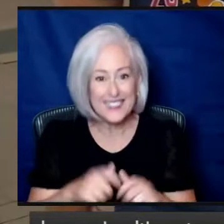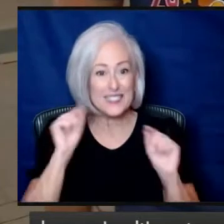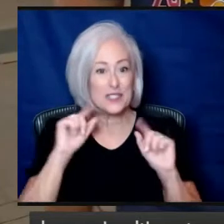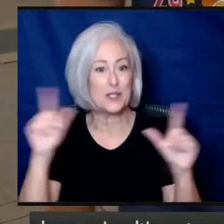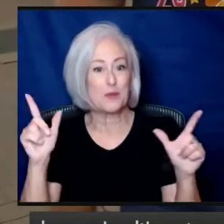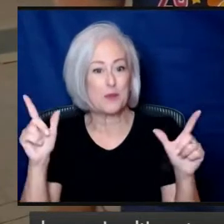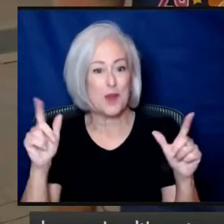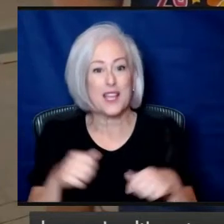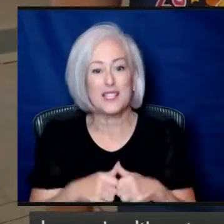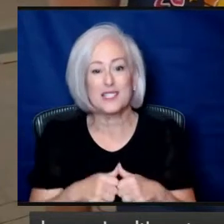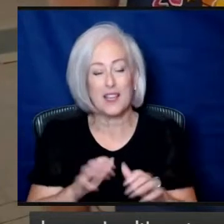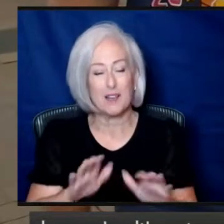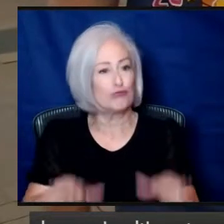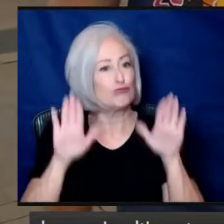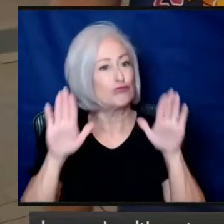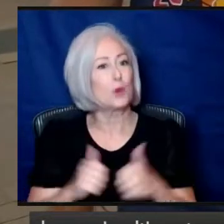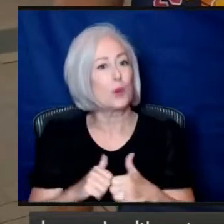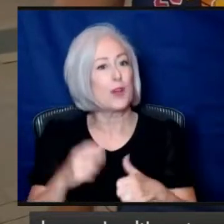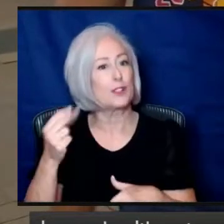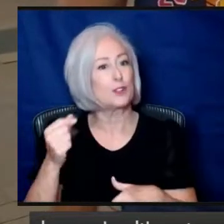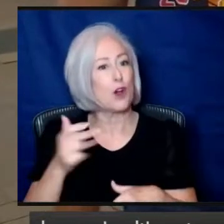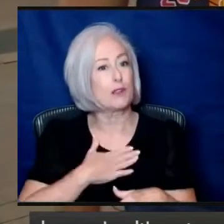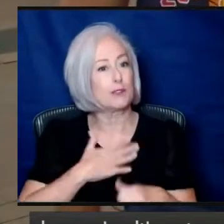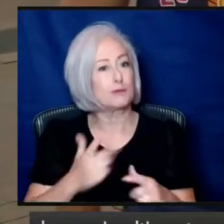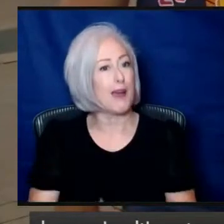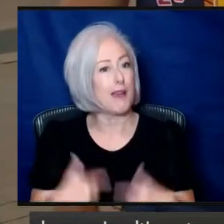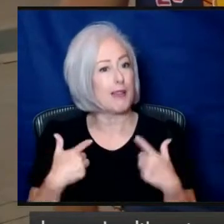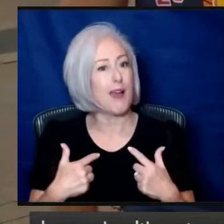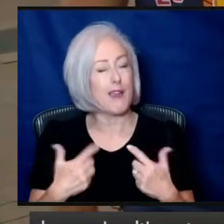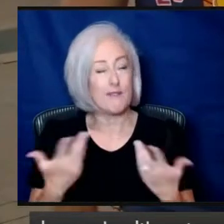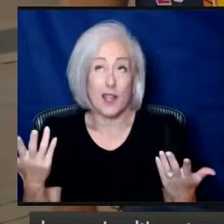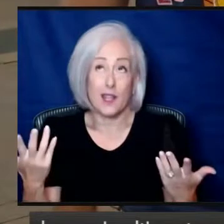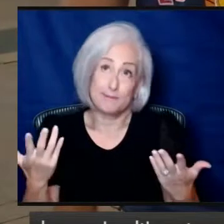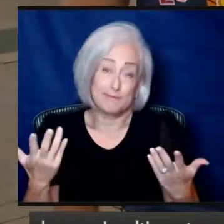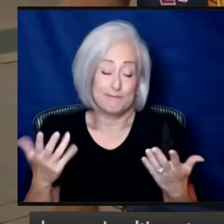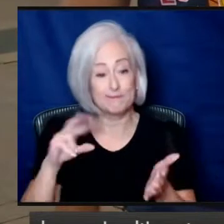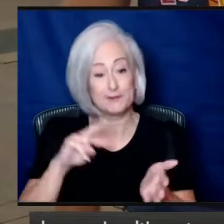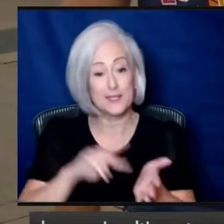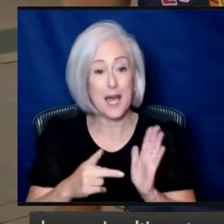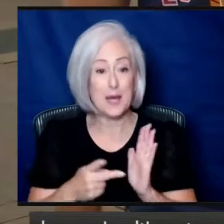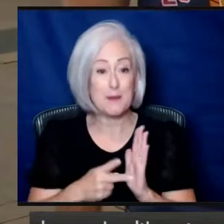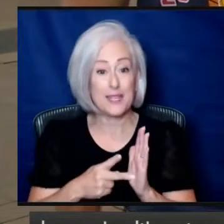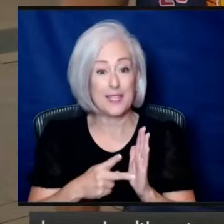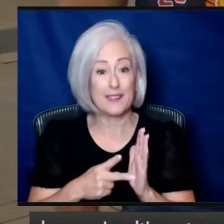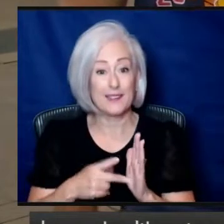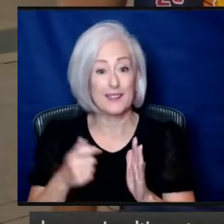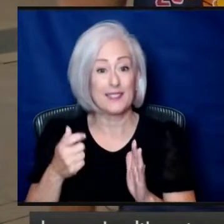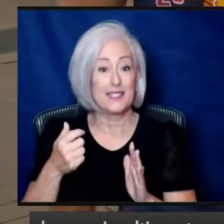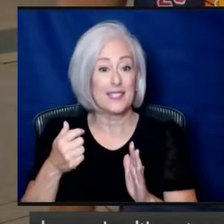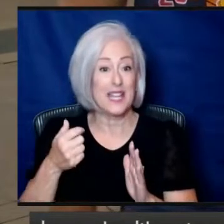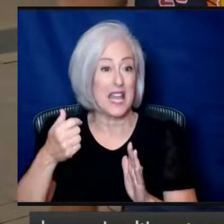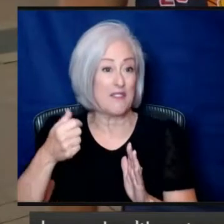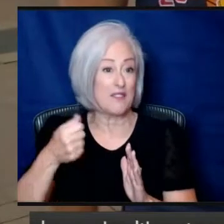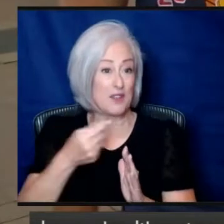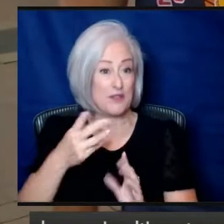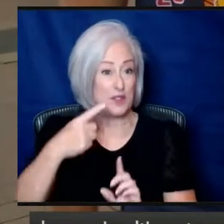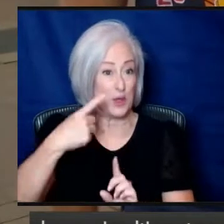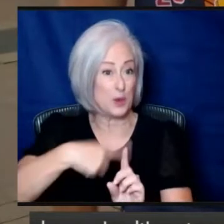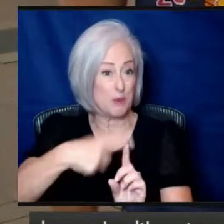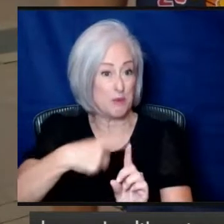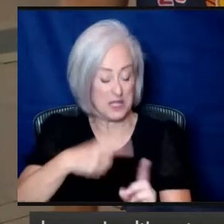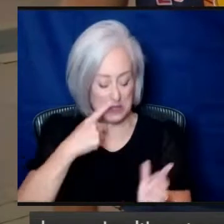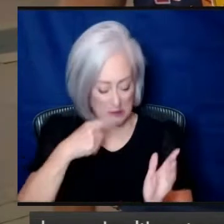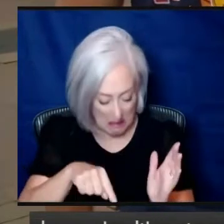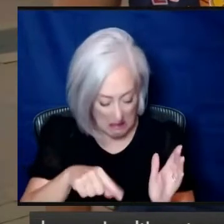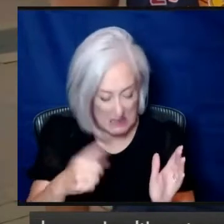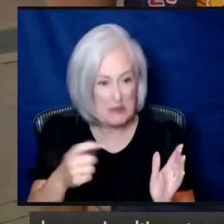entire life, and I mean, I'd say every couple months when you notice some nasty stuff on it, like